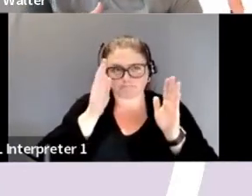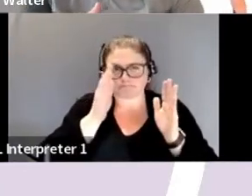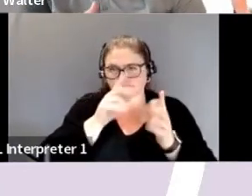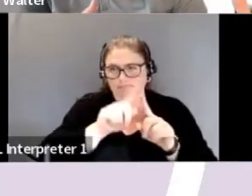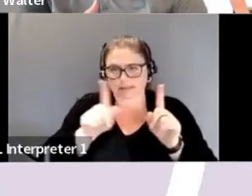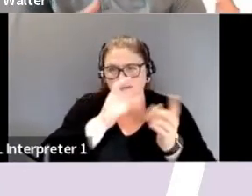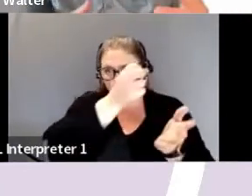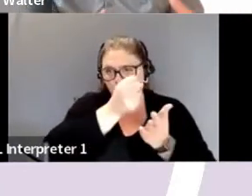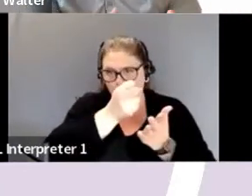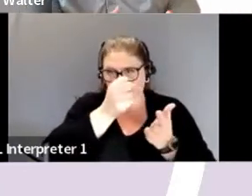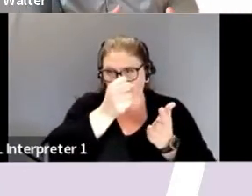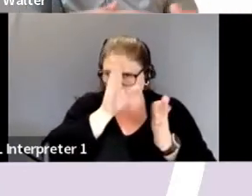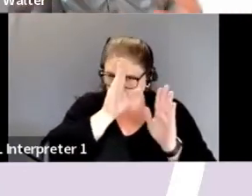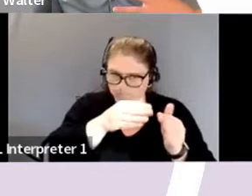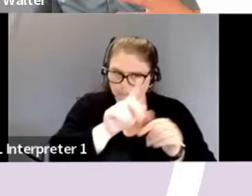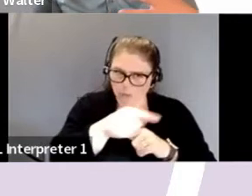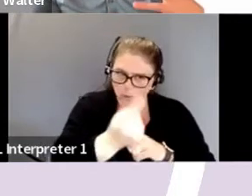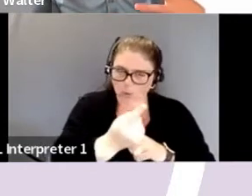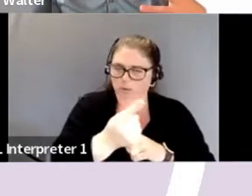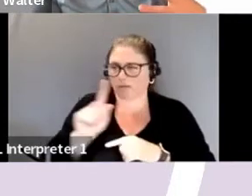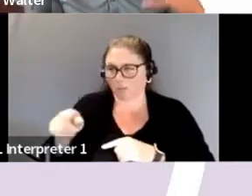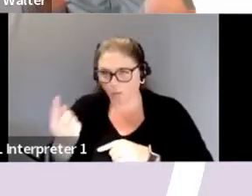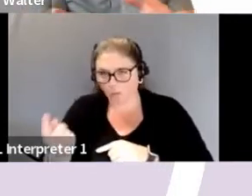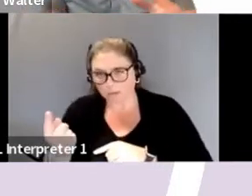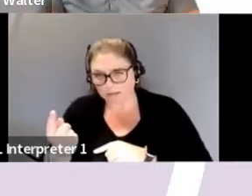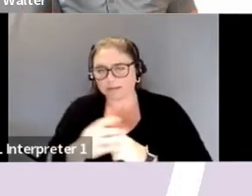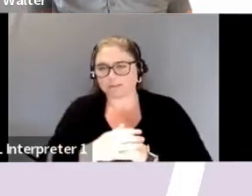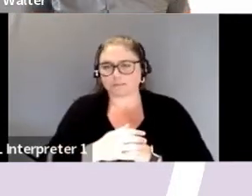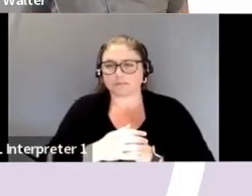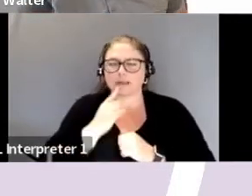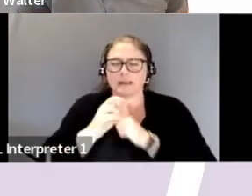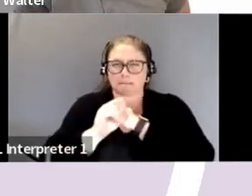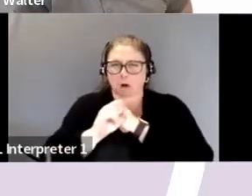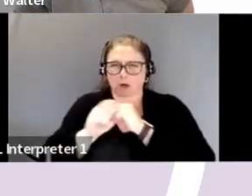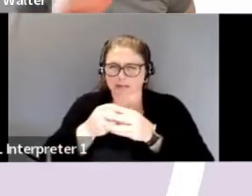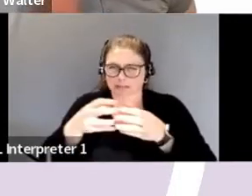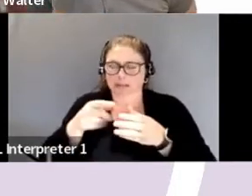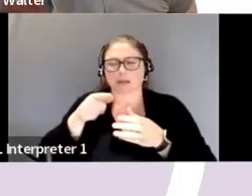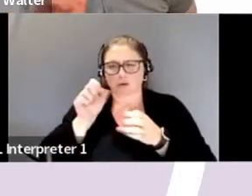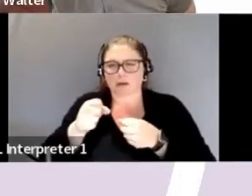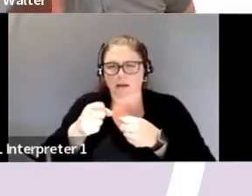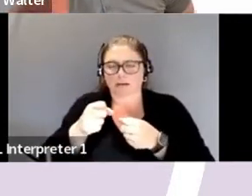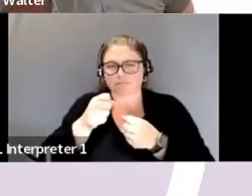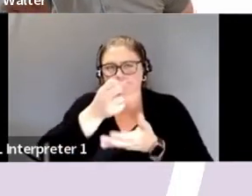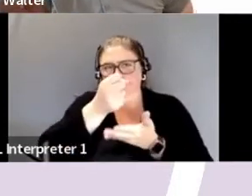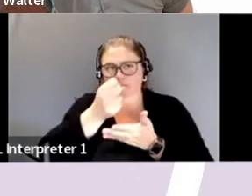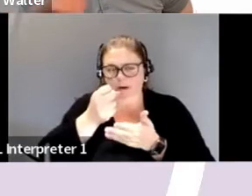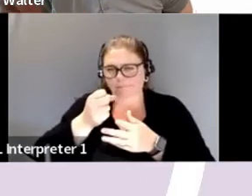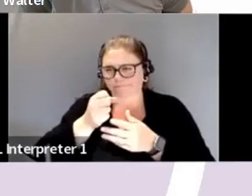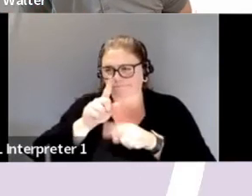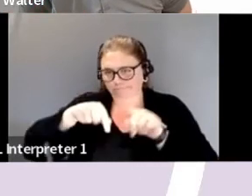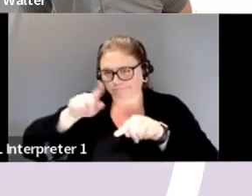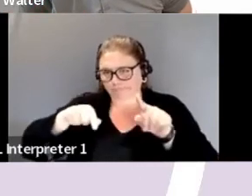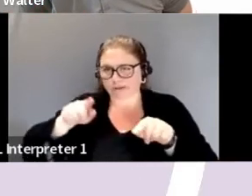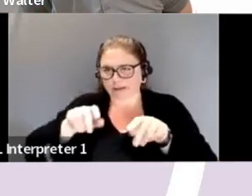Market expansion is really the only one that's going to cover a variety of project activities. So I think, and I hope that addresses that question. If you were asking something else,